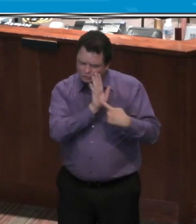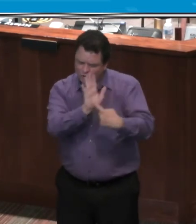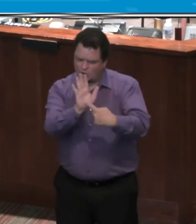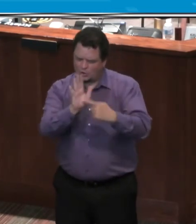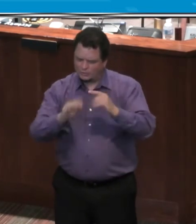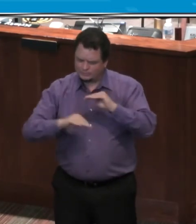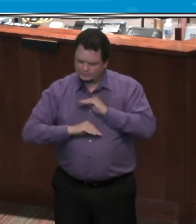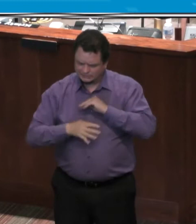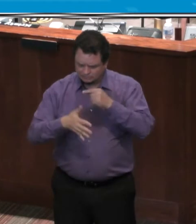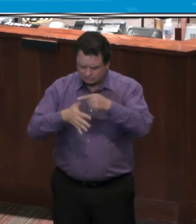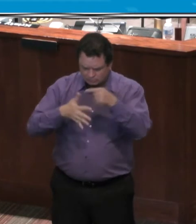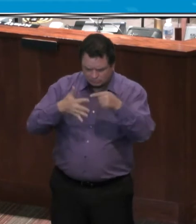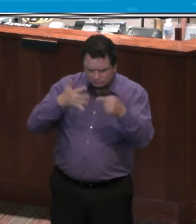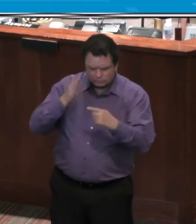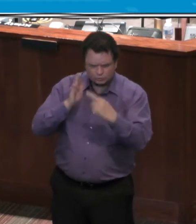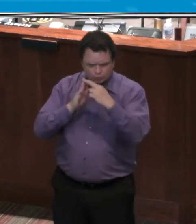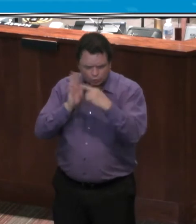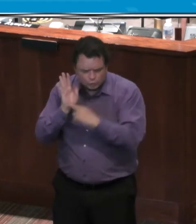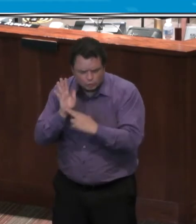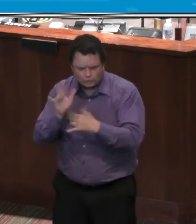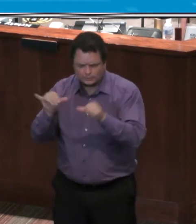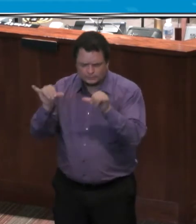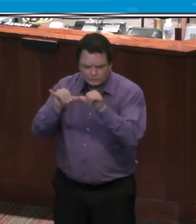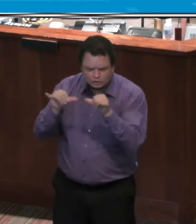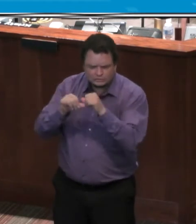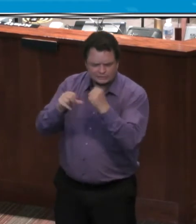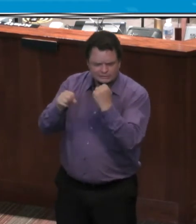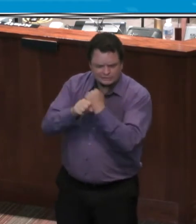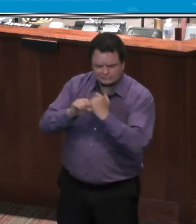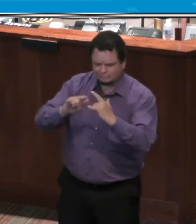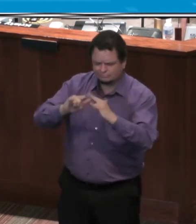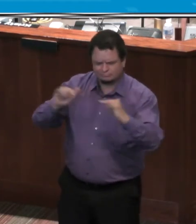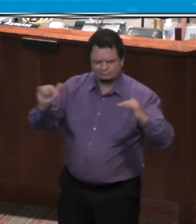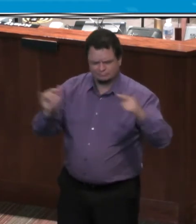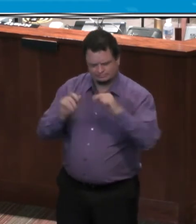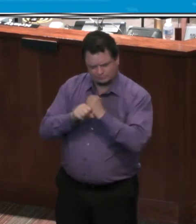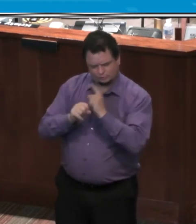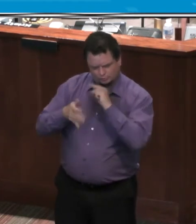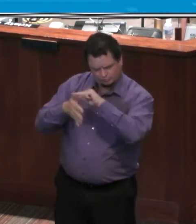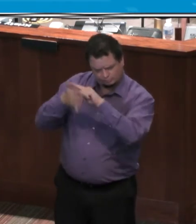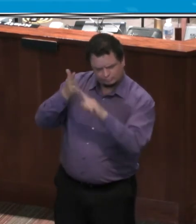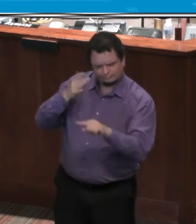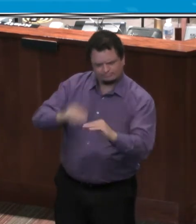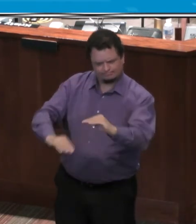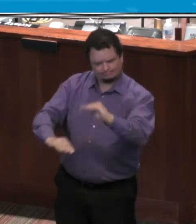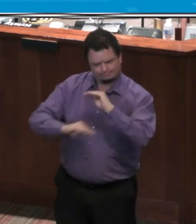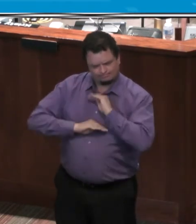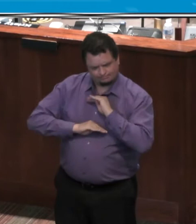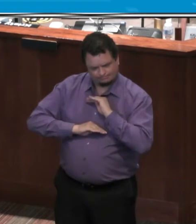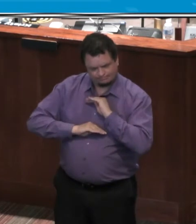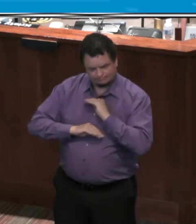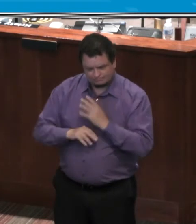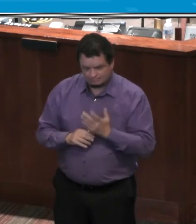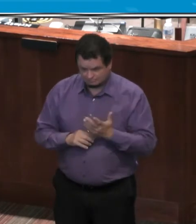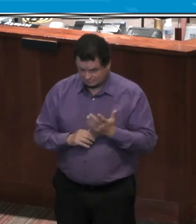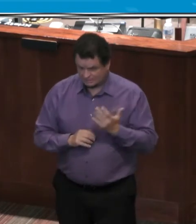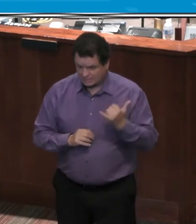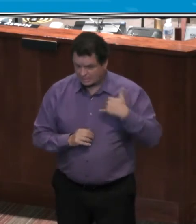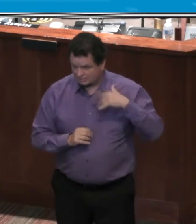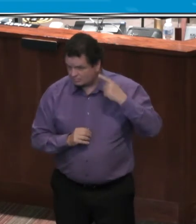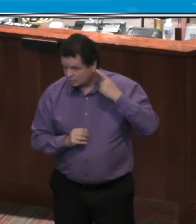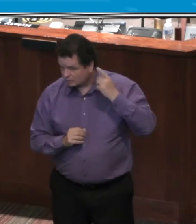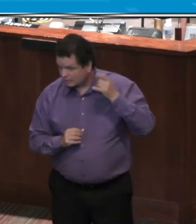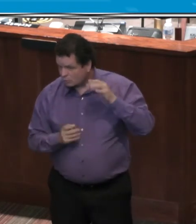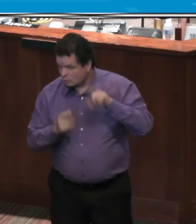report back on that once I hear back from the accreditation board. So that's